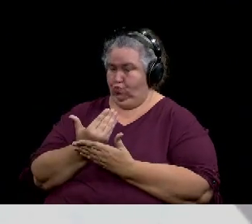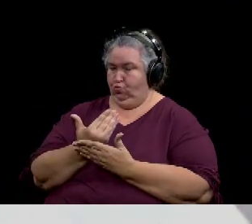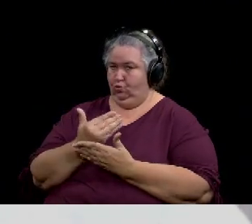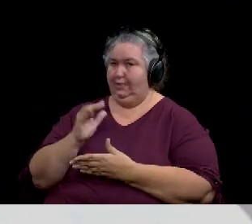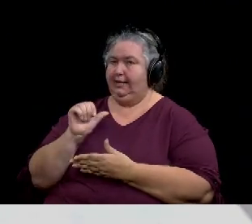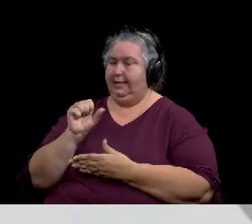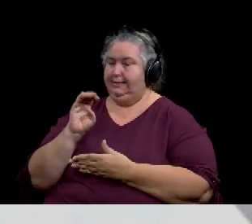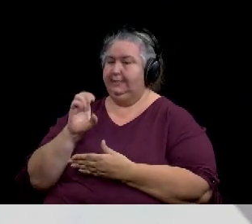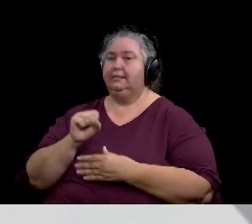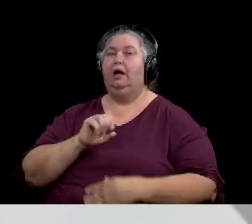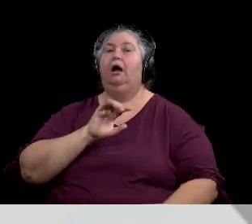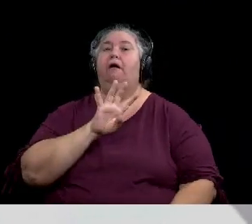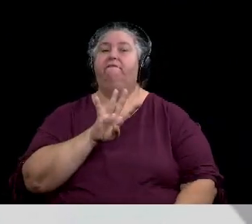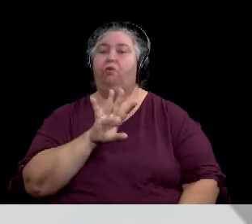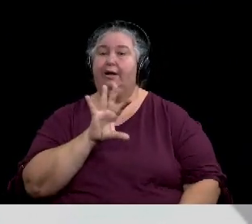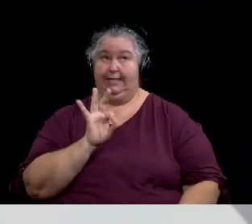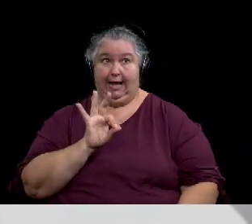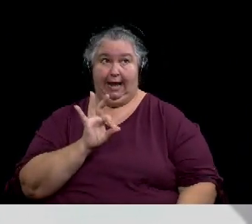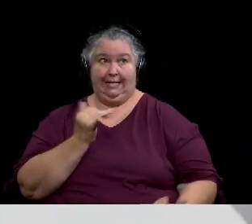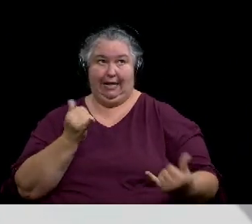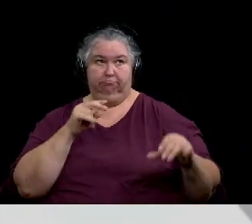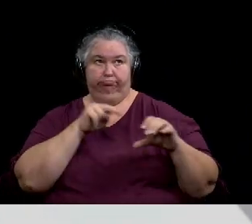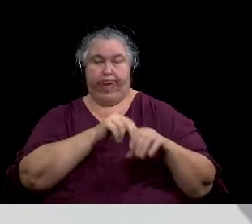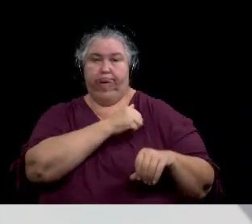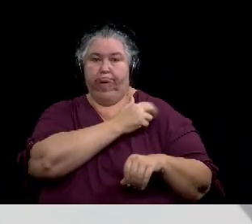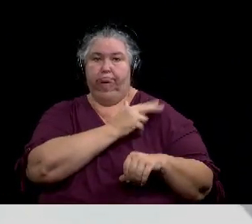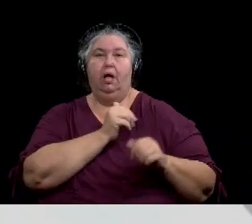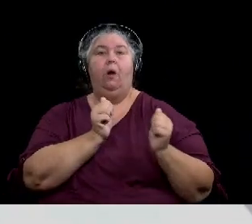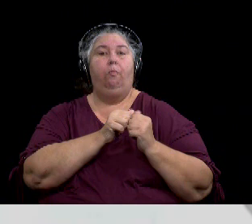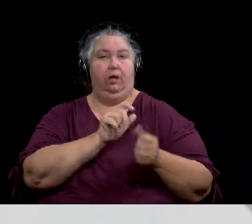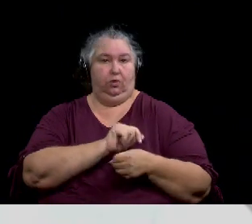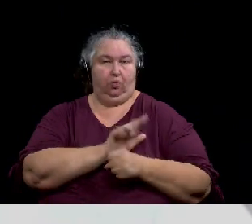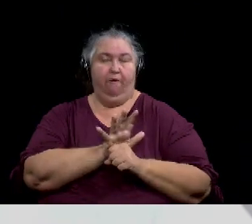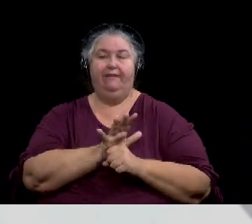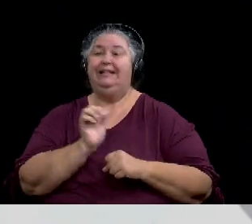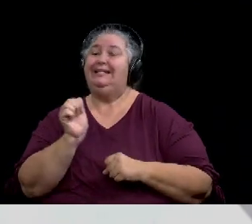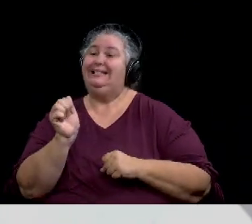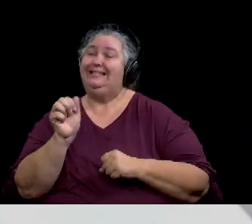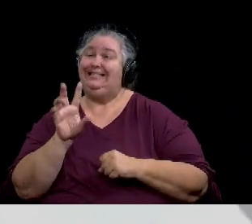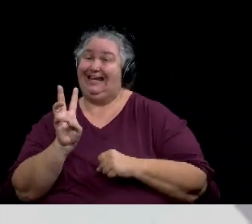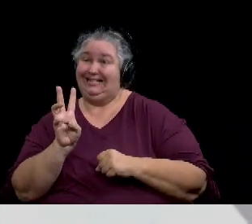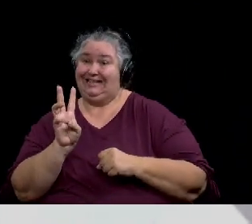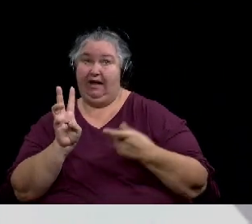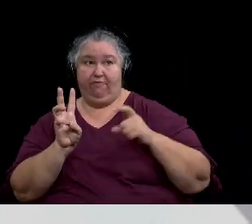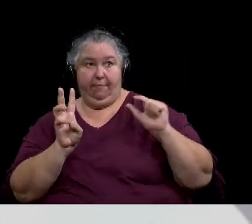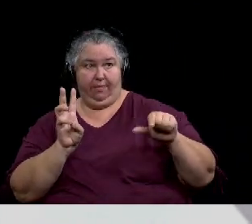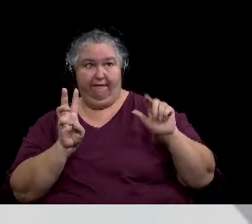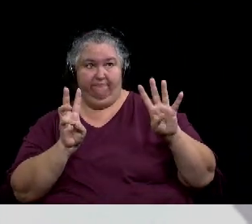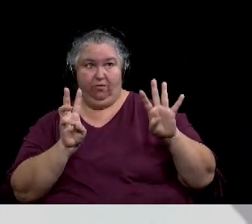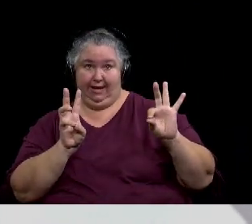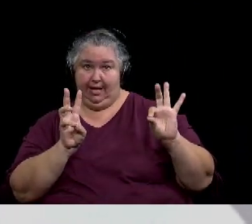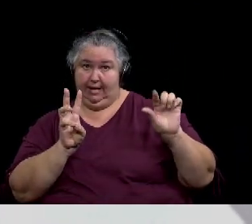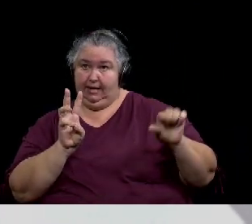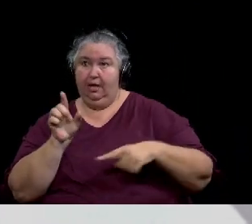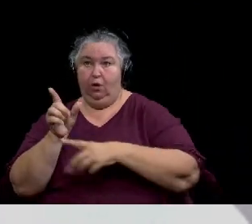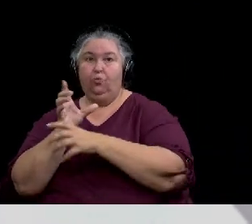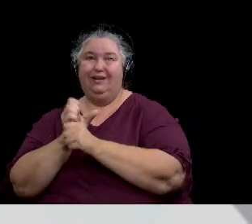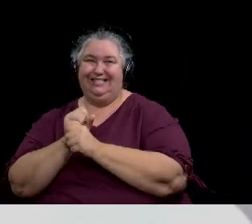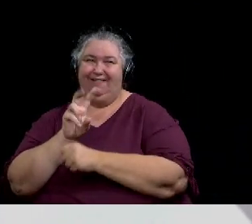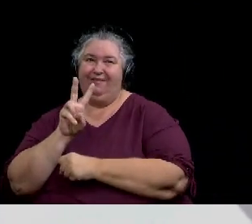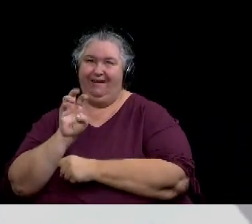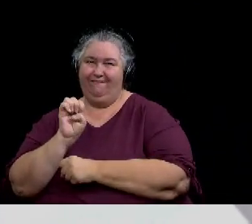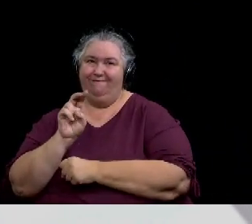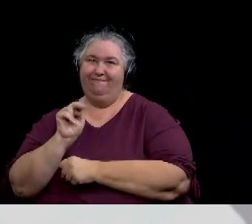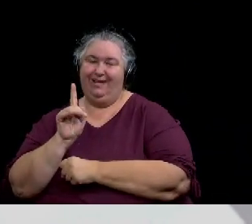49 people are currently hospitalized with COVID-19. 16 of those 49 are receiving ventilator